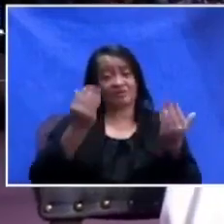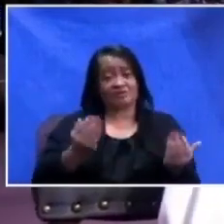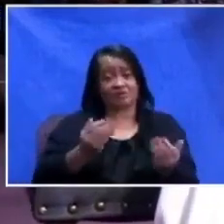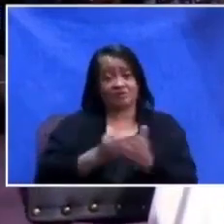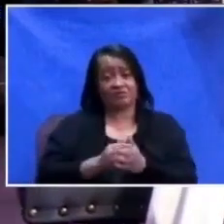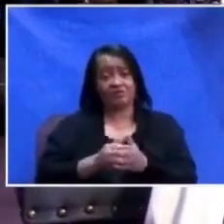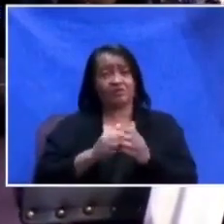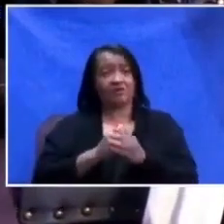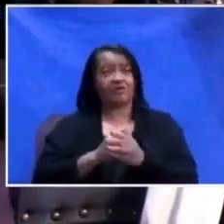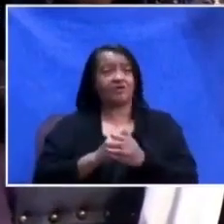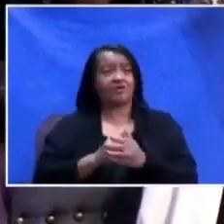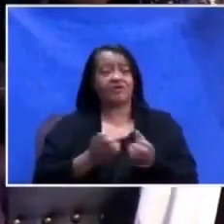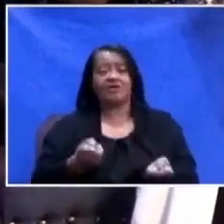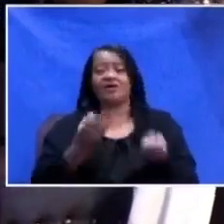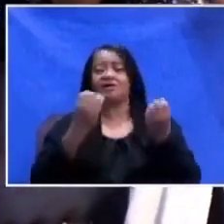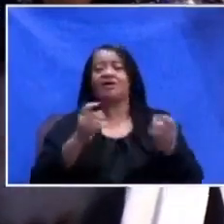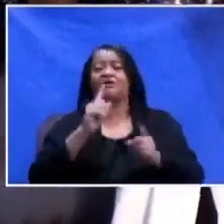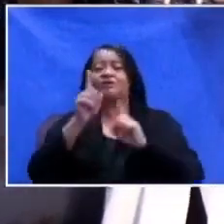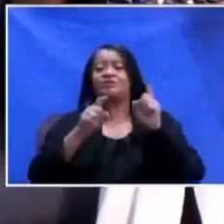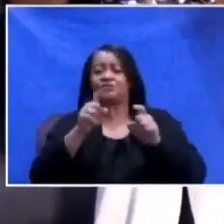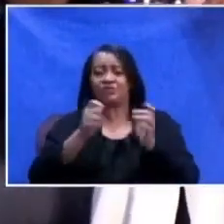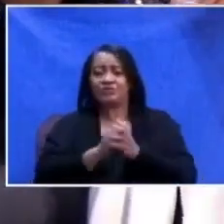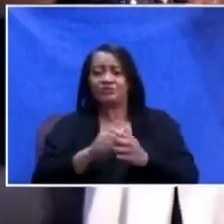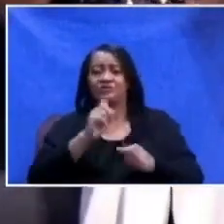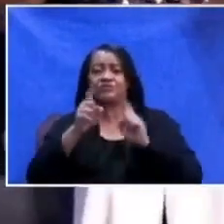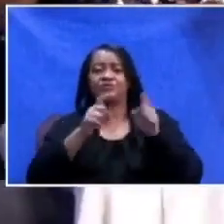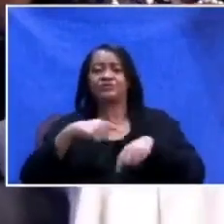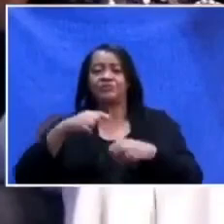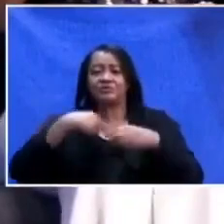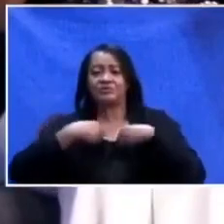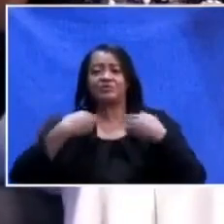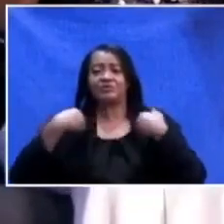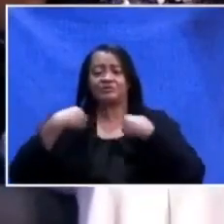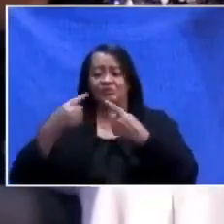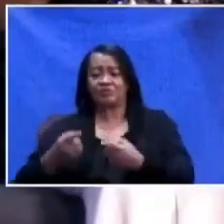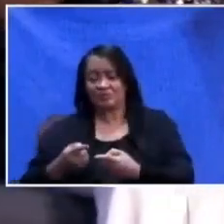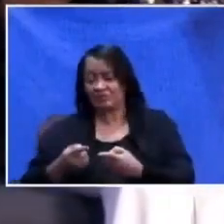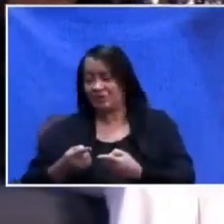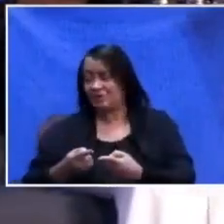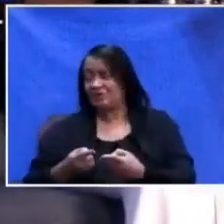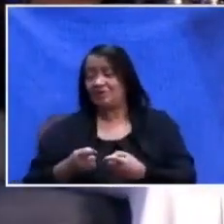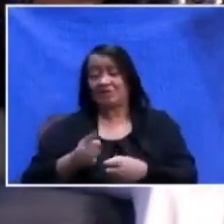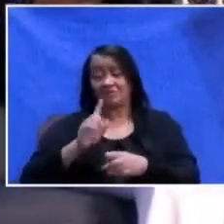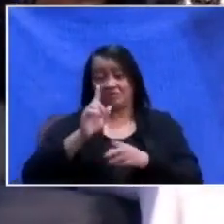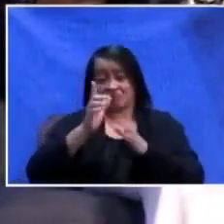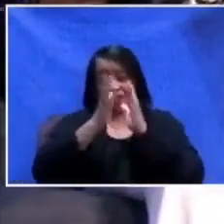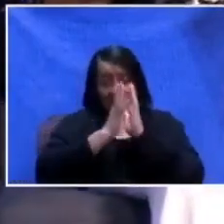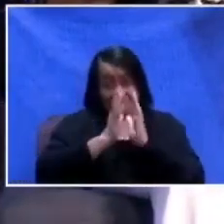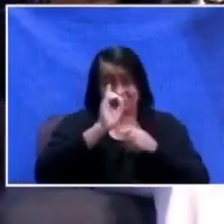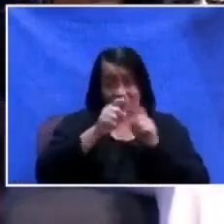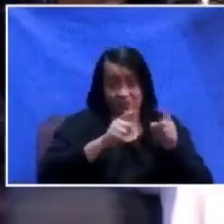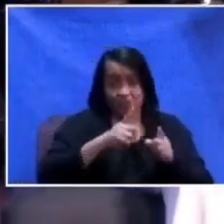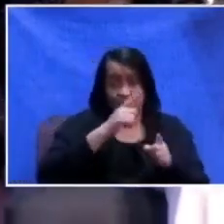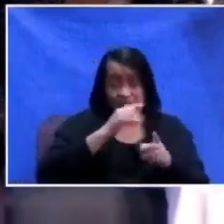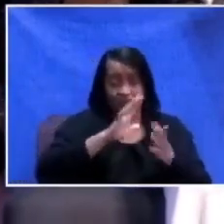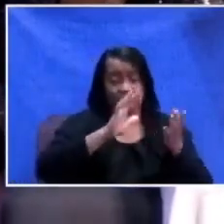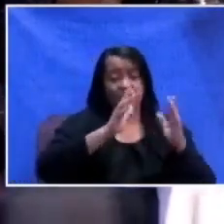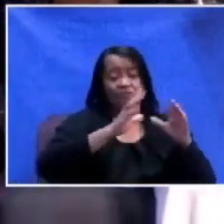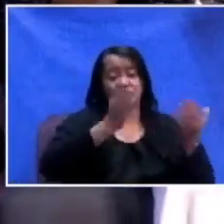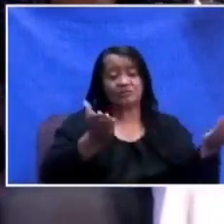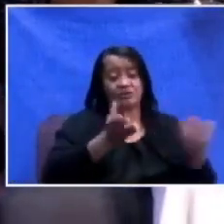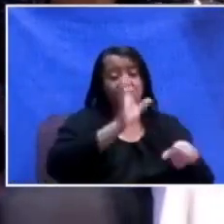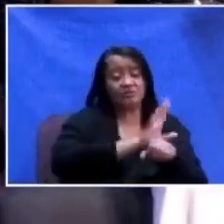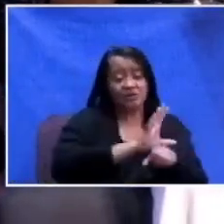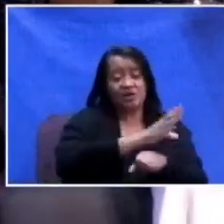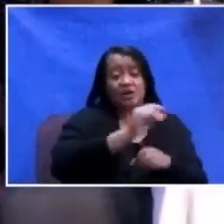a container full of questions. And these are questions which have been asked by those on campus and